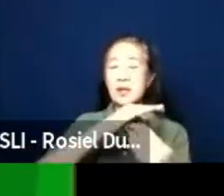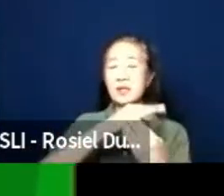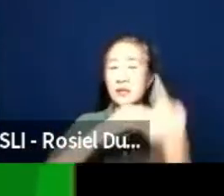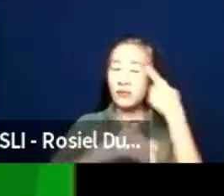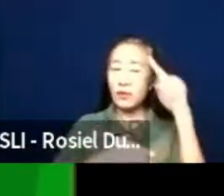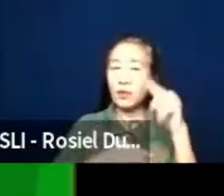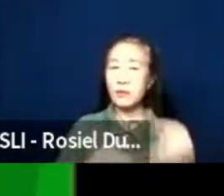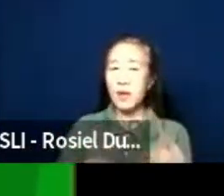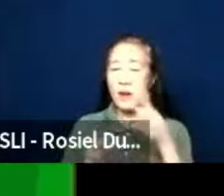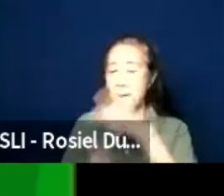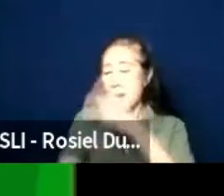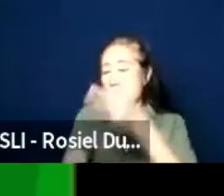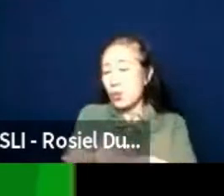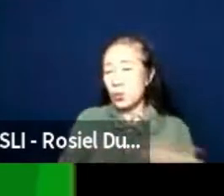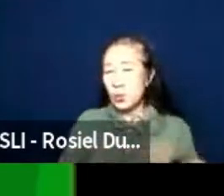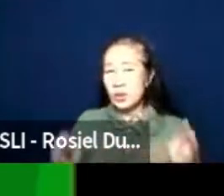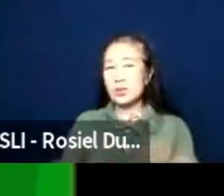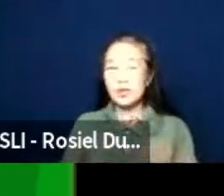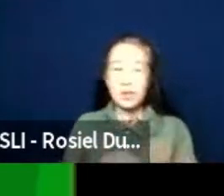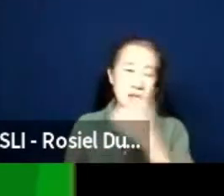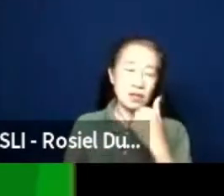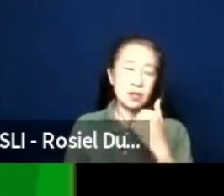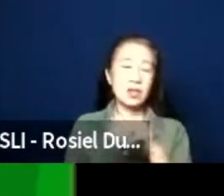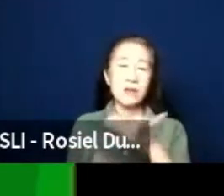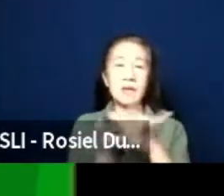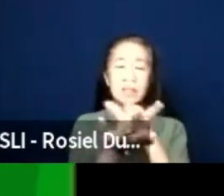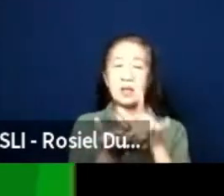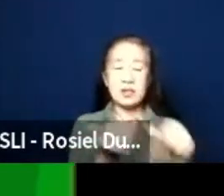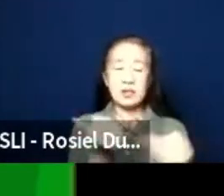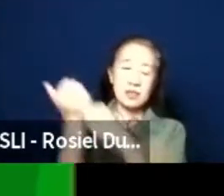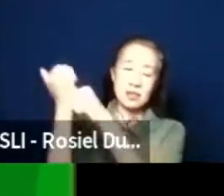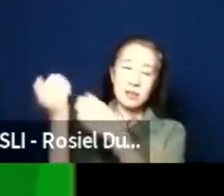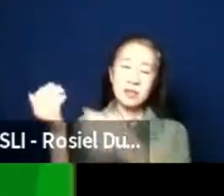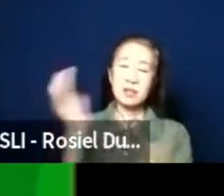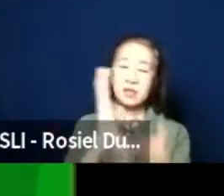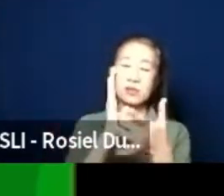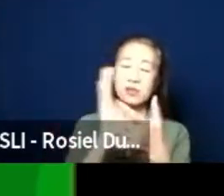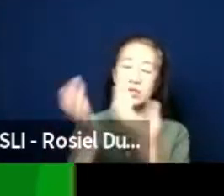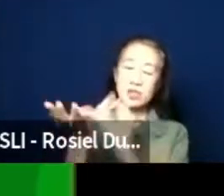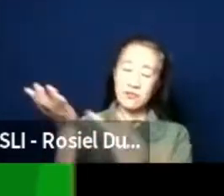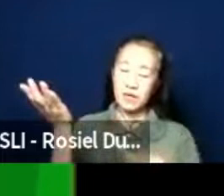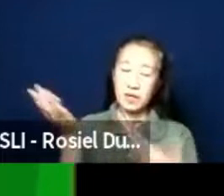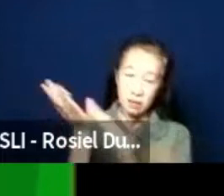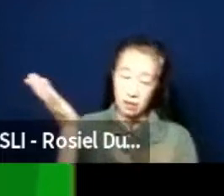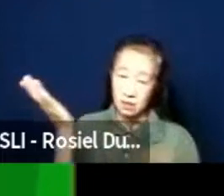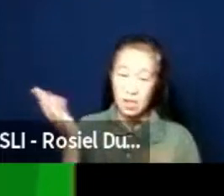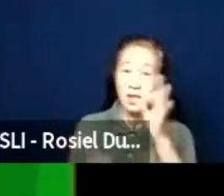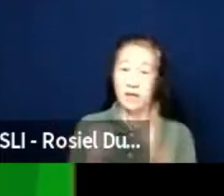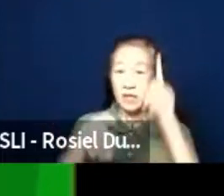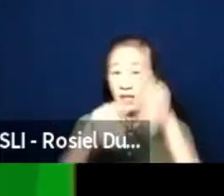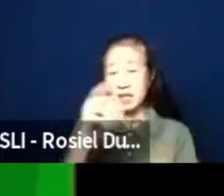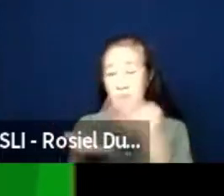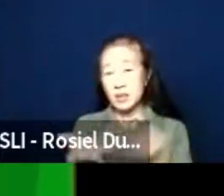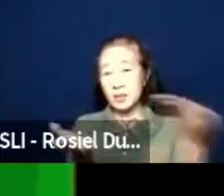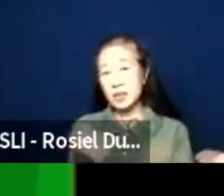or other battery-operated medical or assistive technology devices. If you cannot purchase